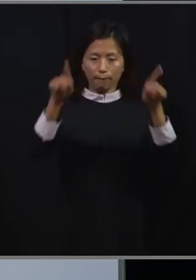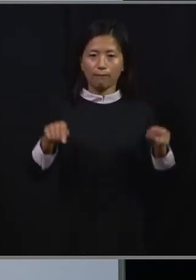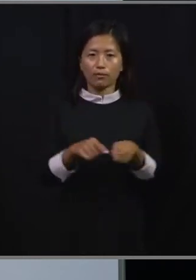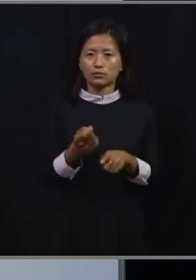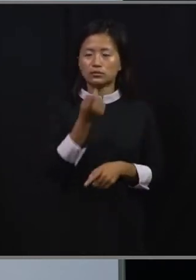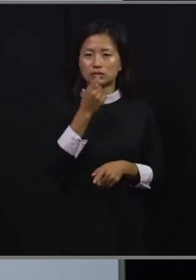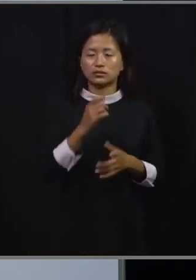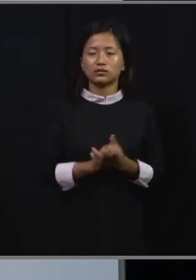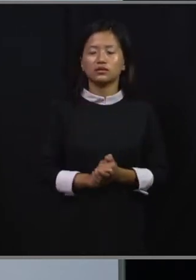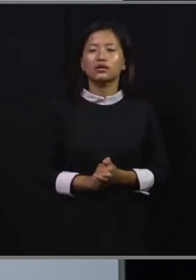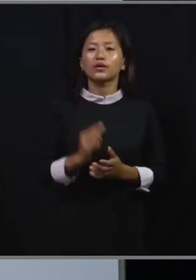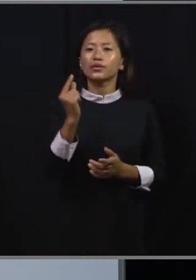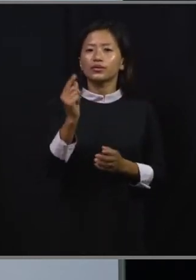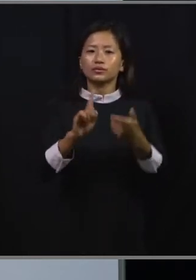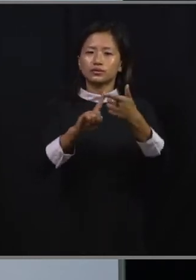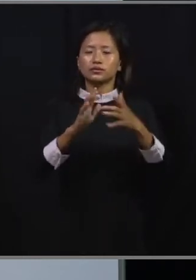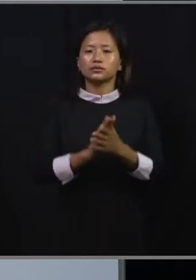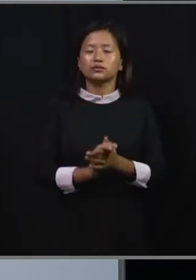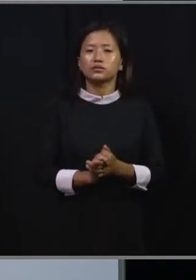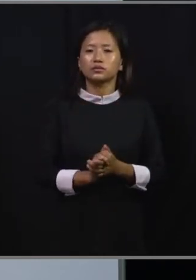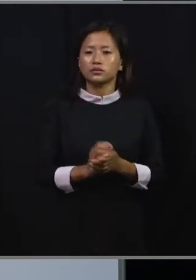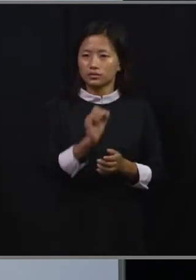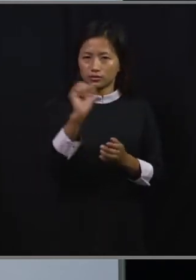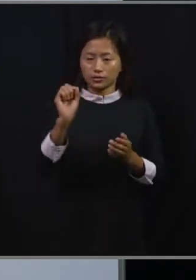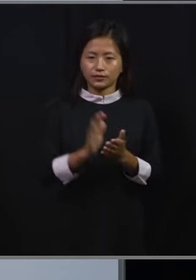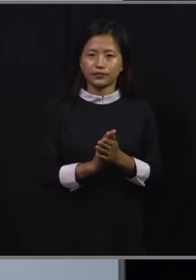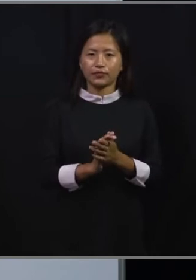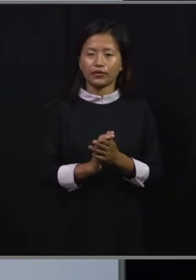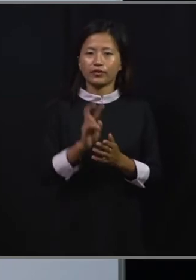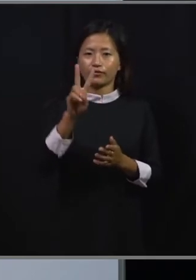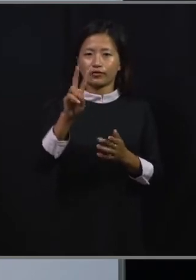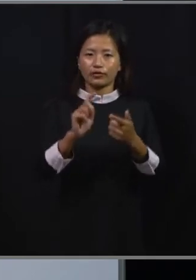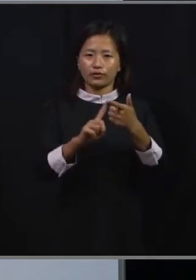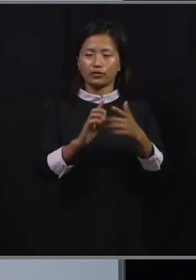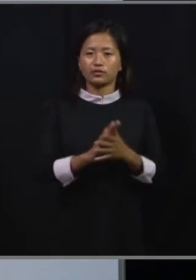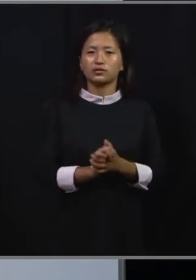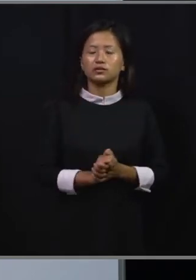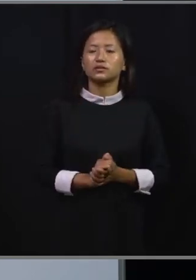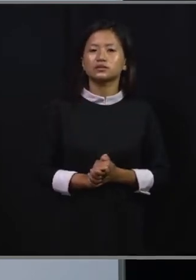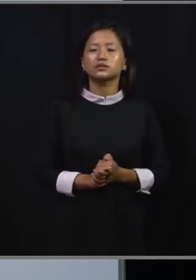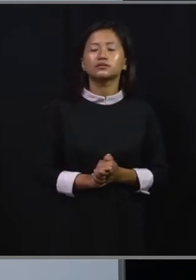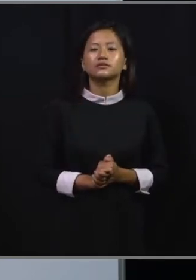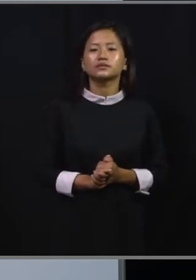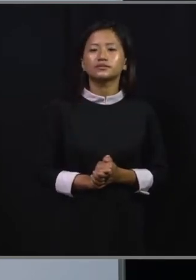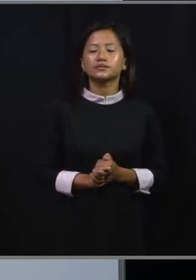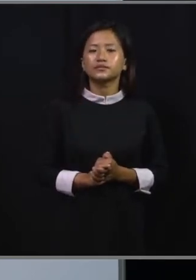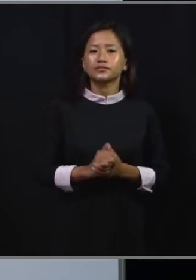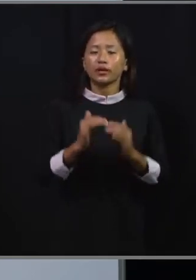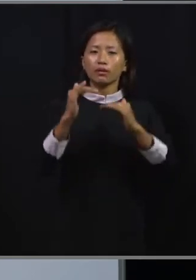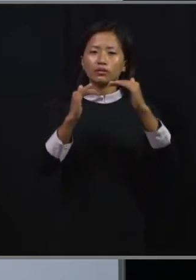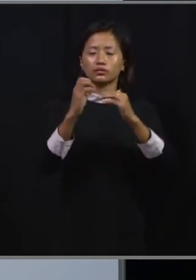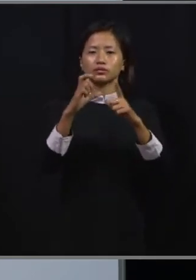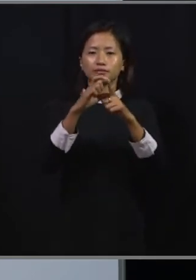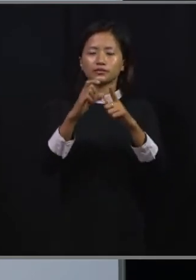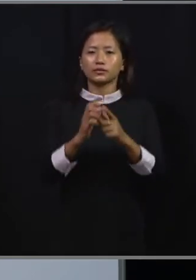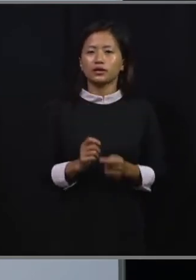as UE. Okay, so I'll write here sorry VE here, right? VE equal to D. Okay, so this is the